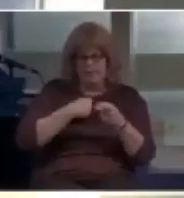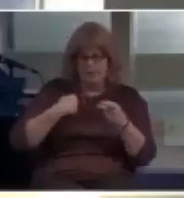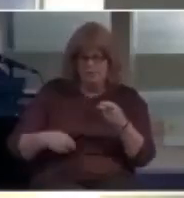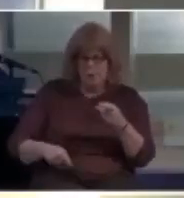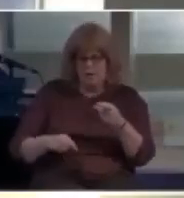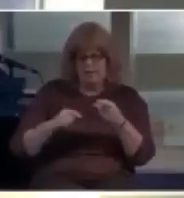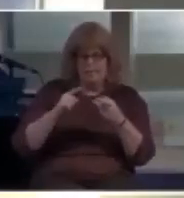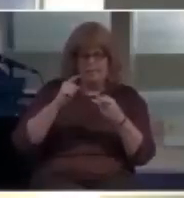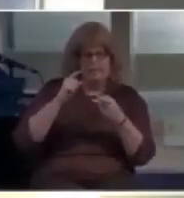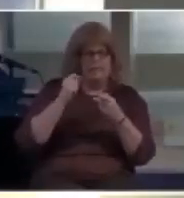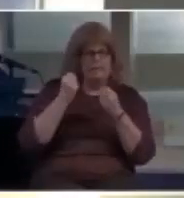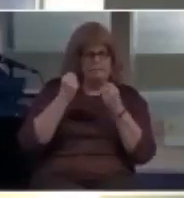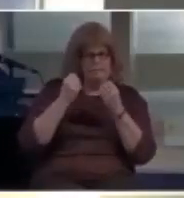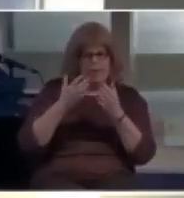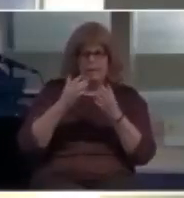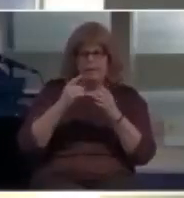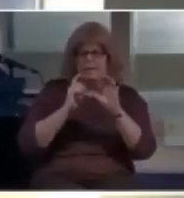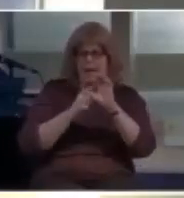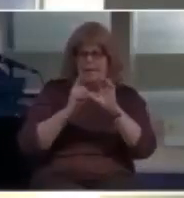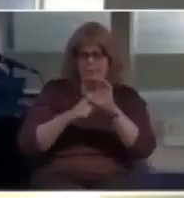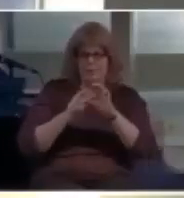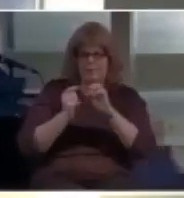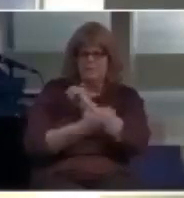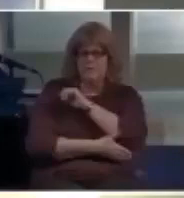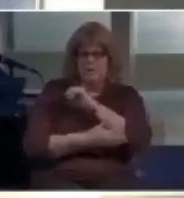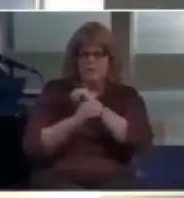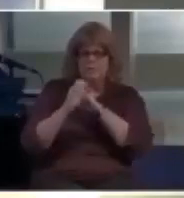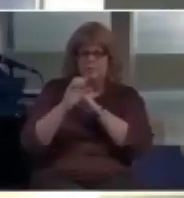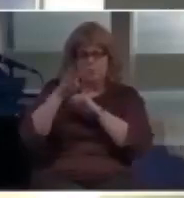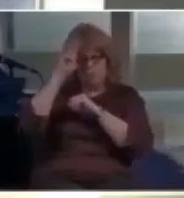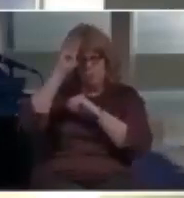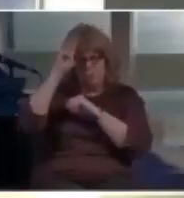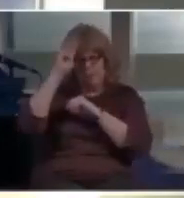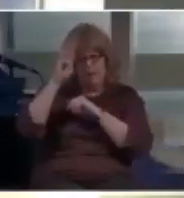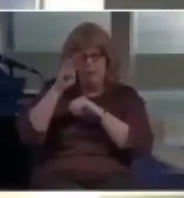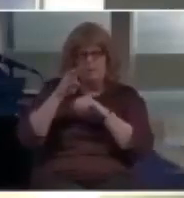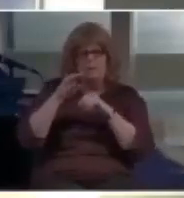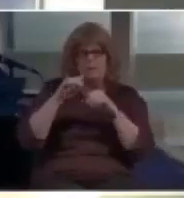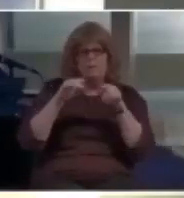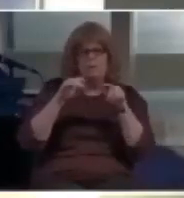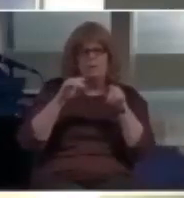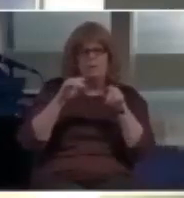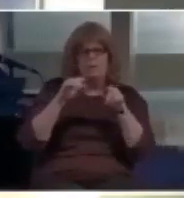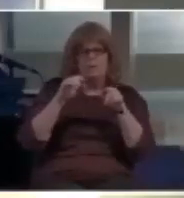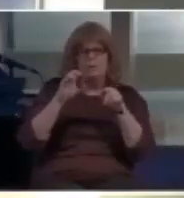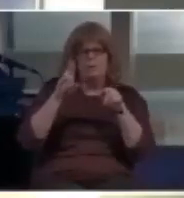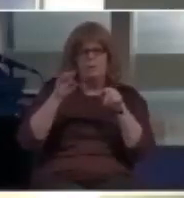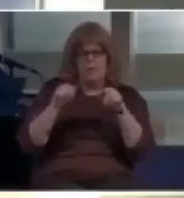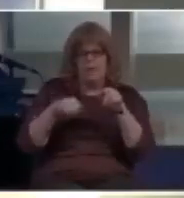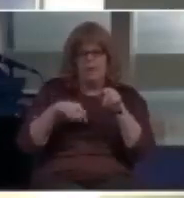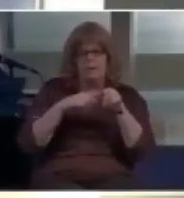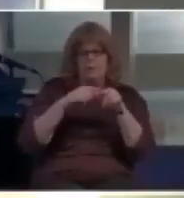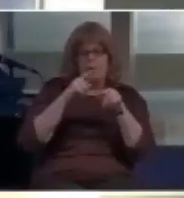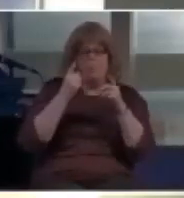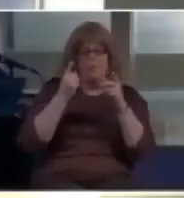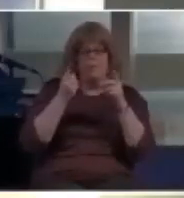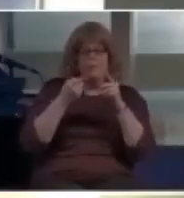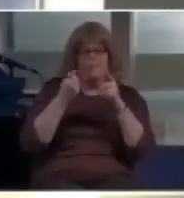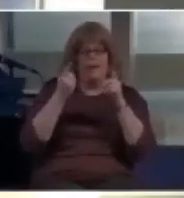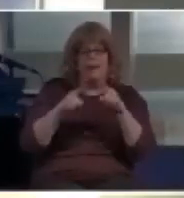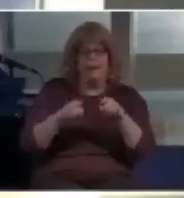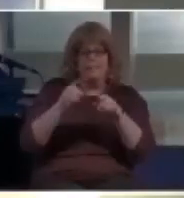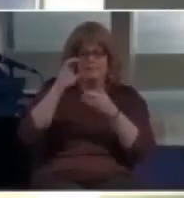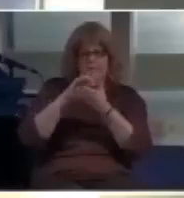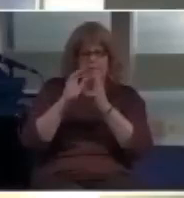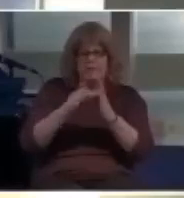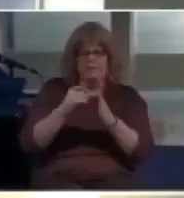done, and in many other communist nations, Cuba just off our coast here, when that happens,